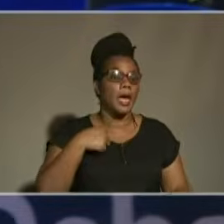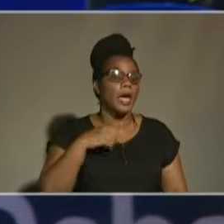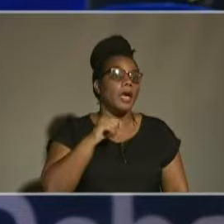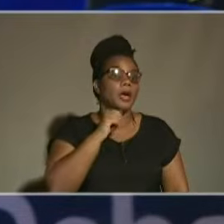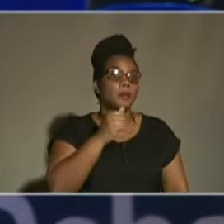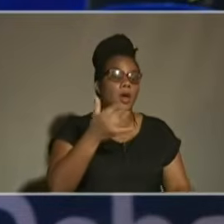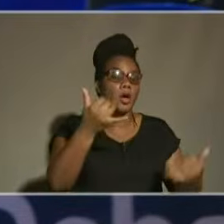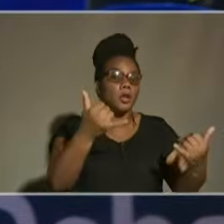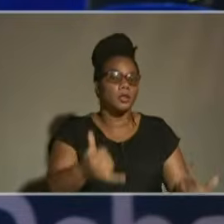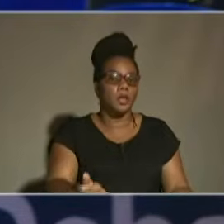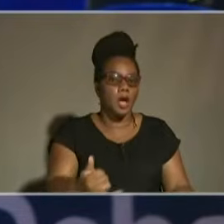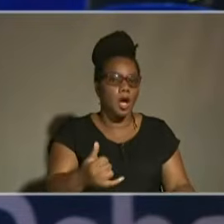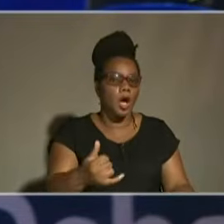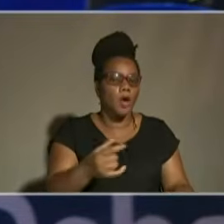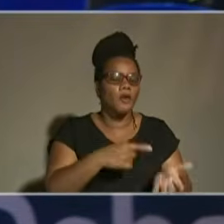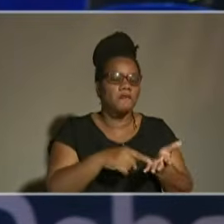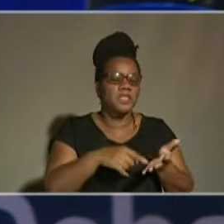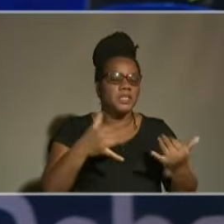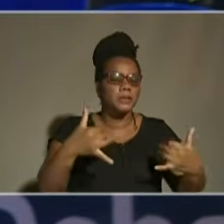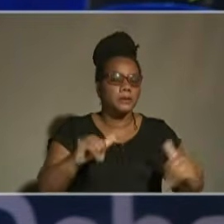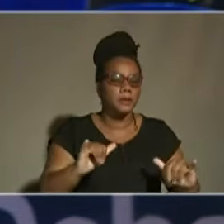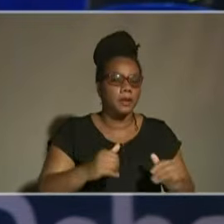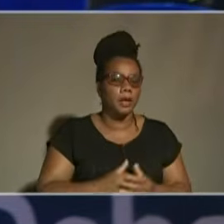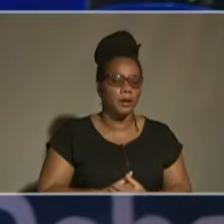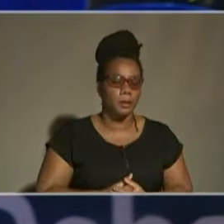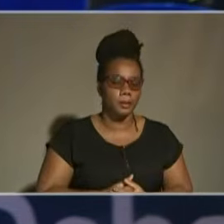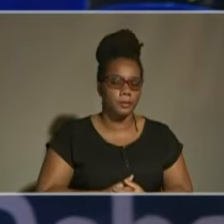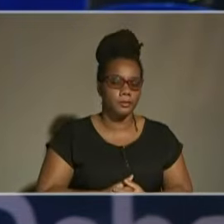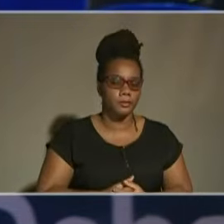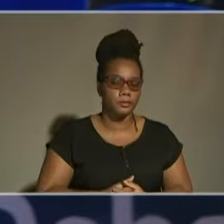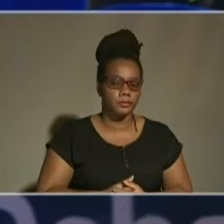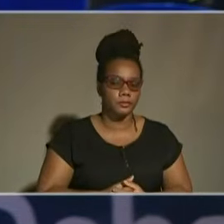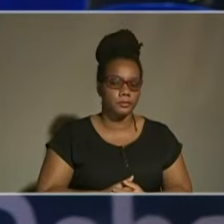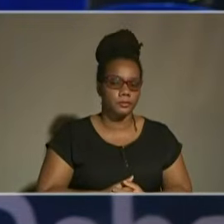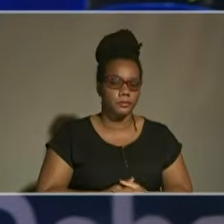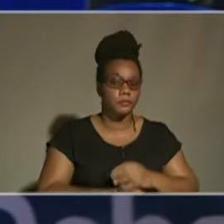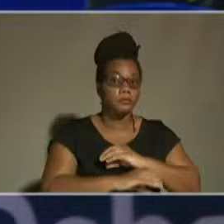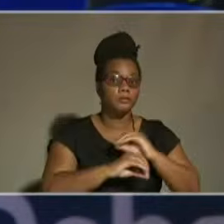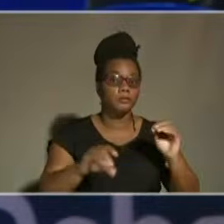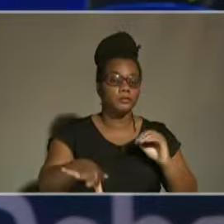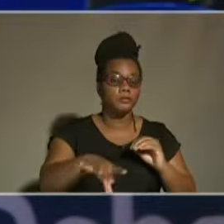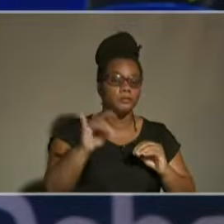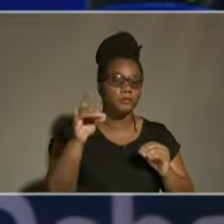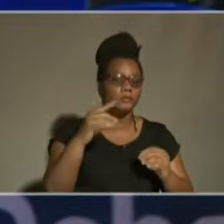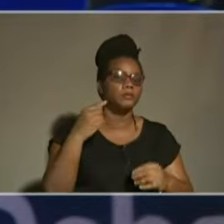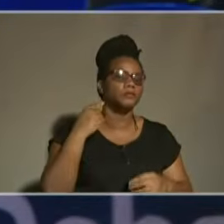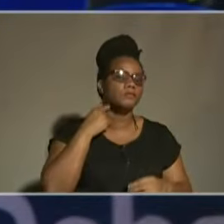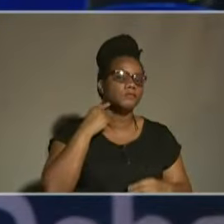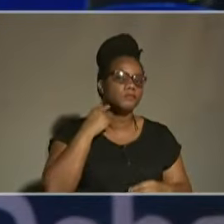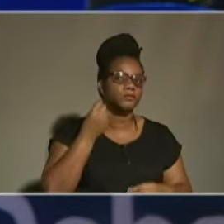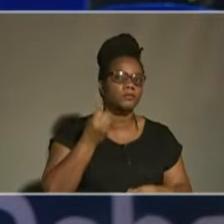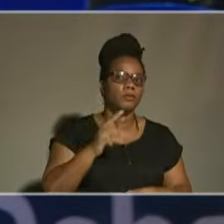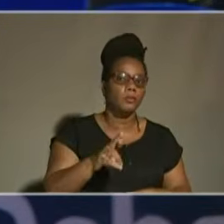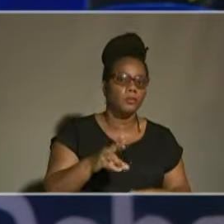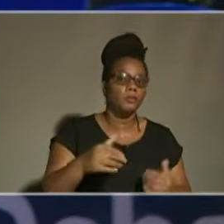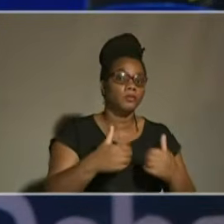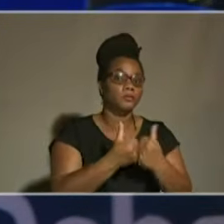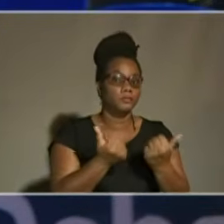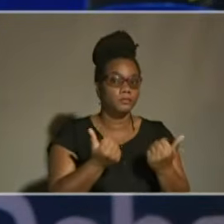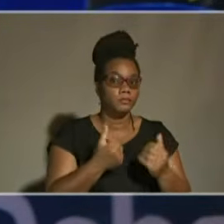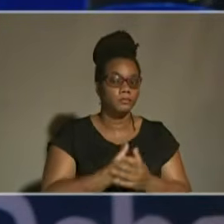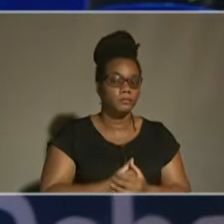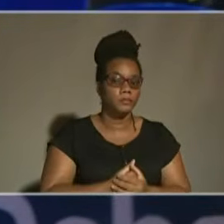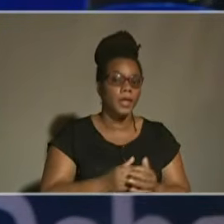currently under any investigation. There were no findings of corruption or charges.